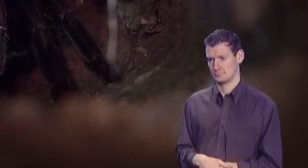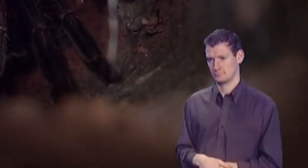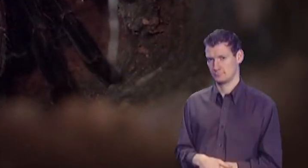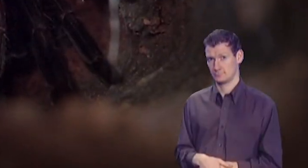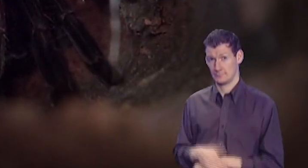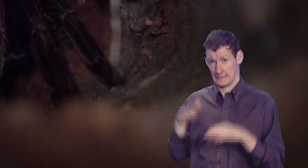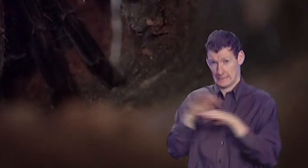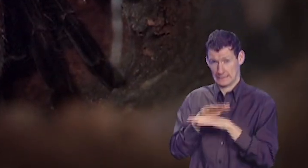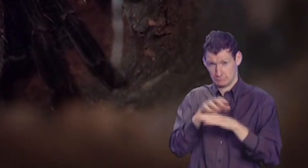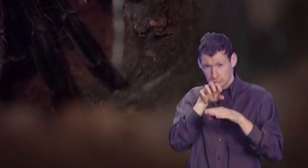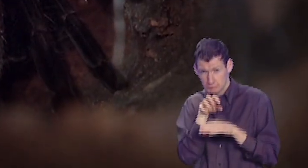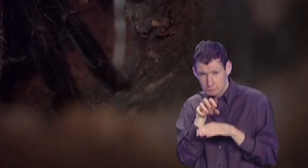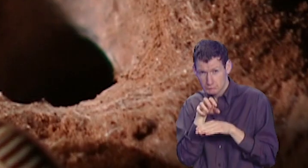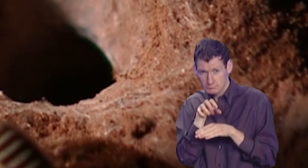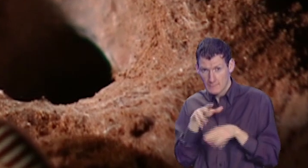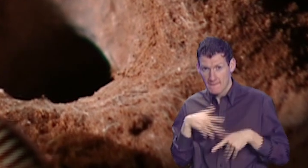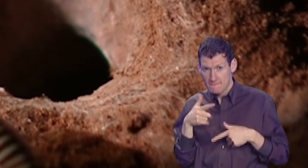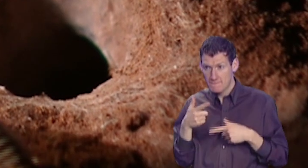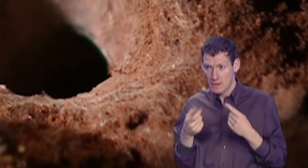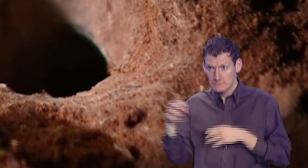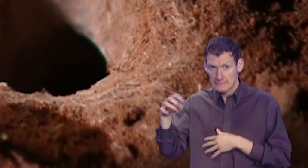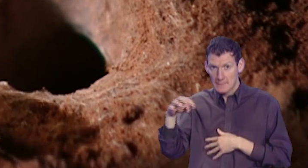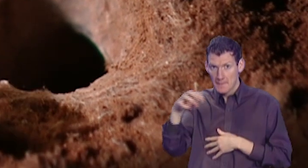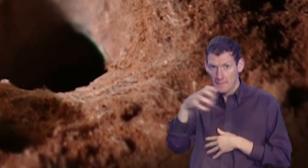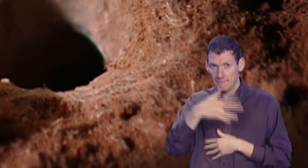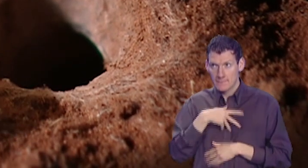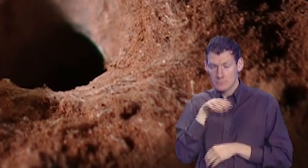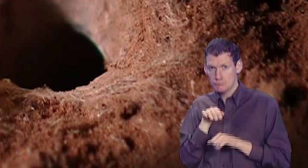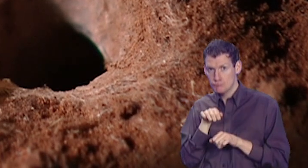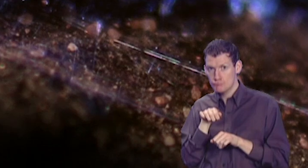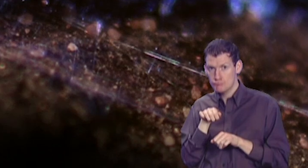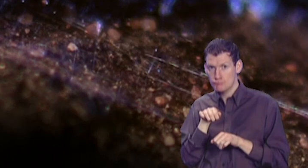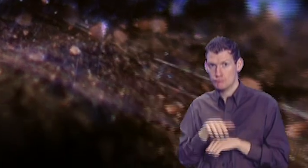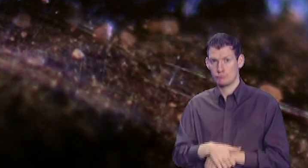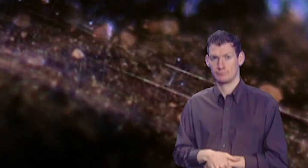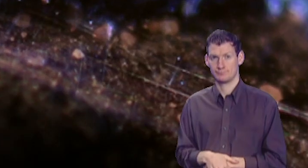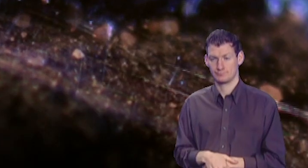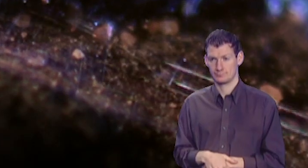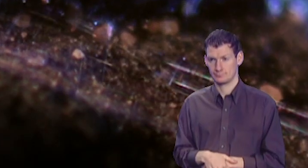Hidden at the entrance, the spider can sense every step of its wandering prey.